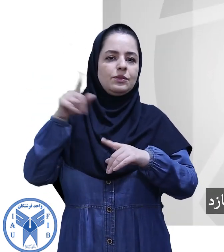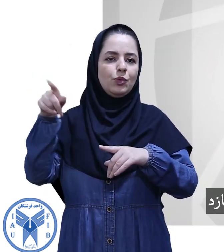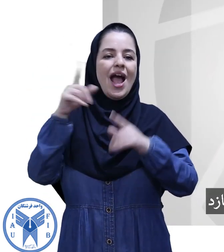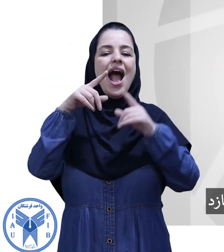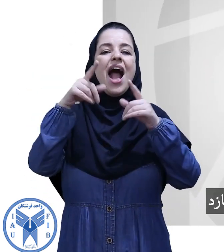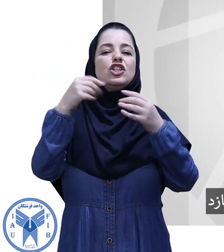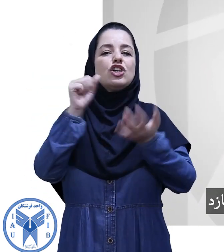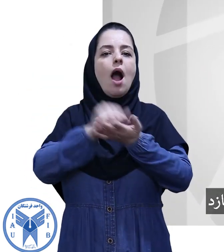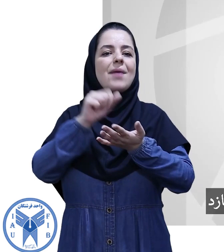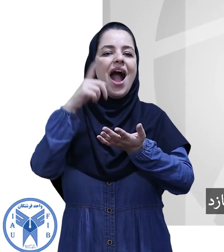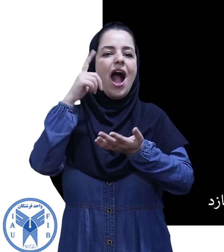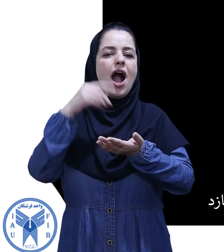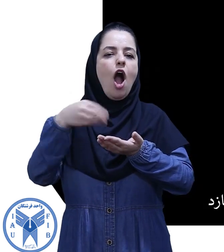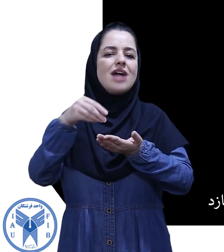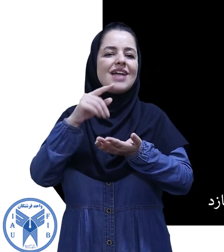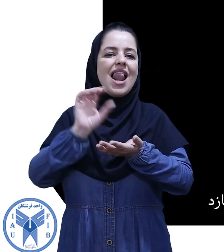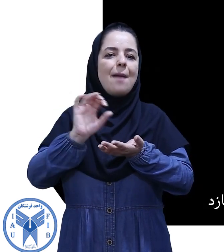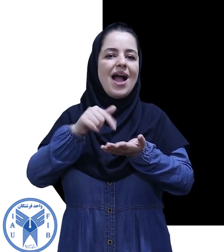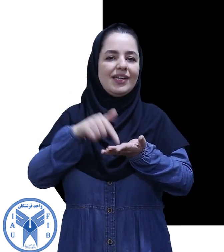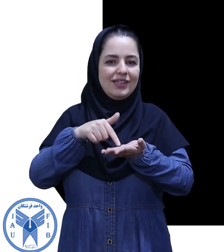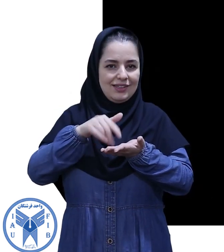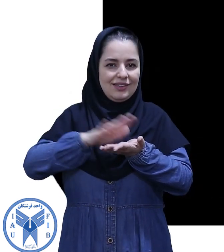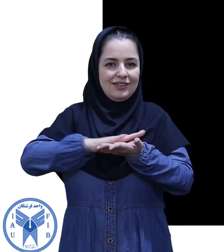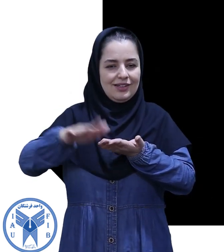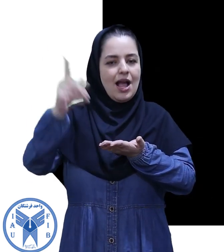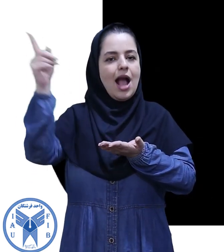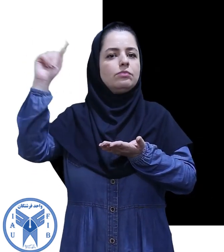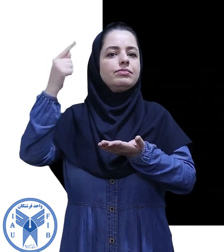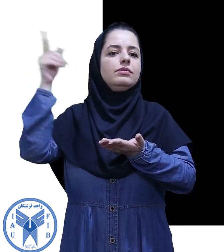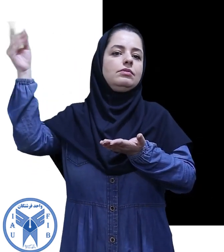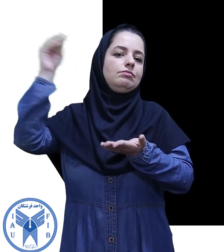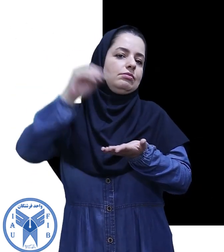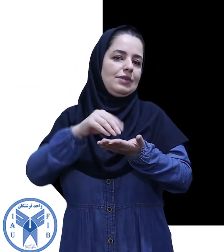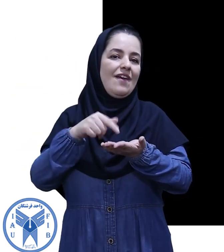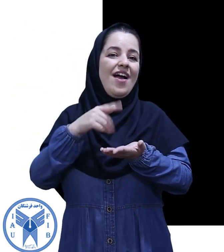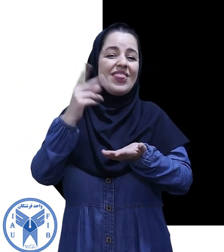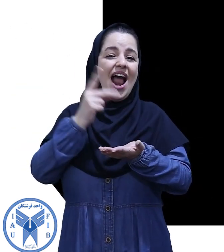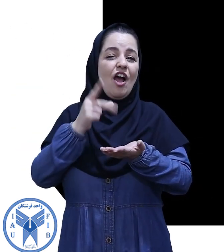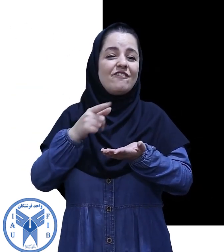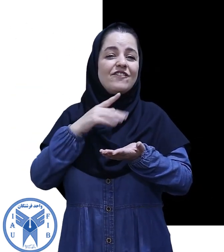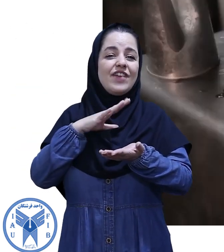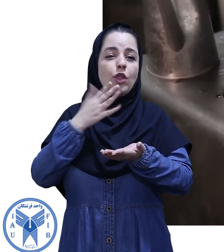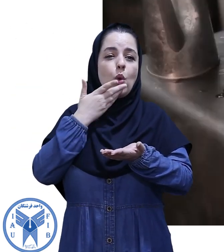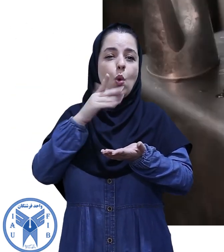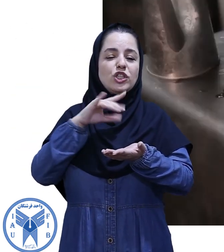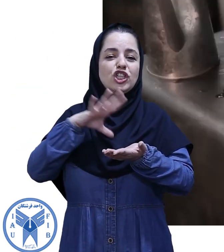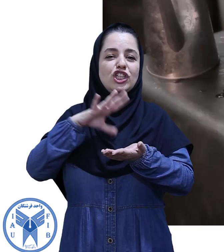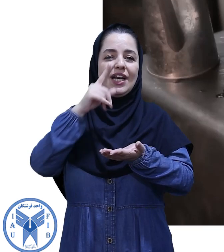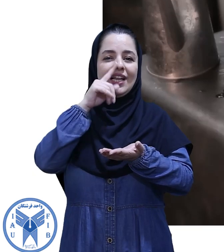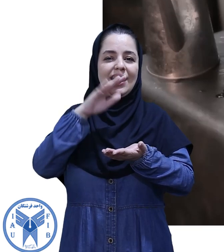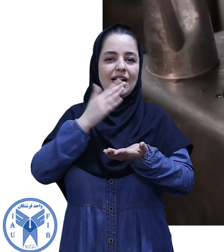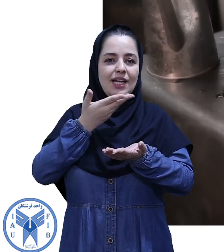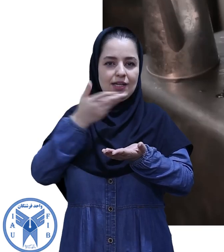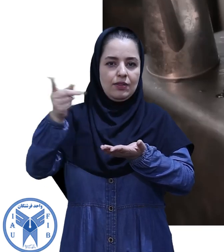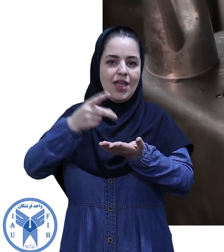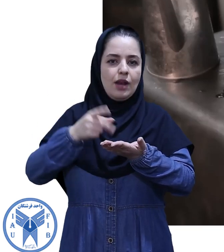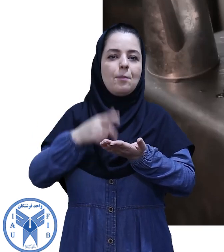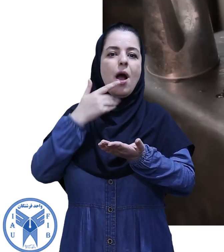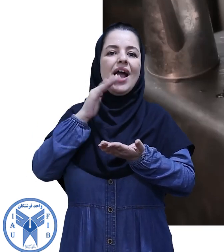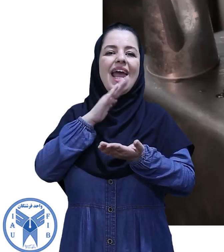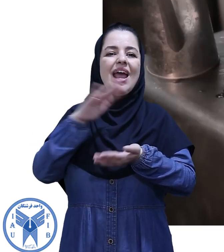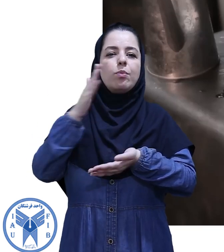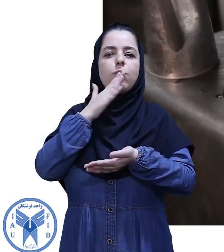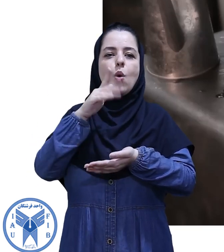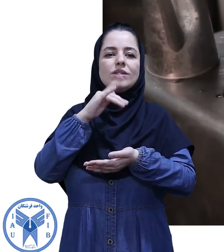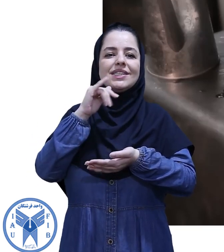Talbot is the first person to make a salted paper print. He actually invents something that's permanent. It's basically his photogenic